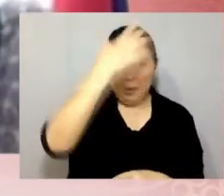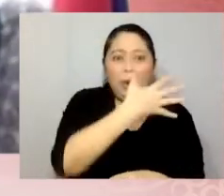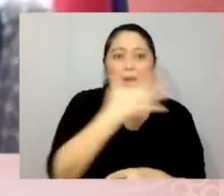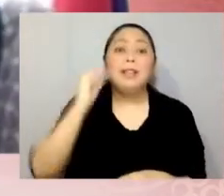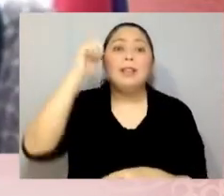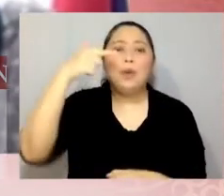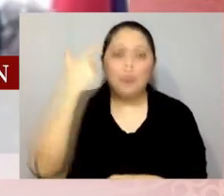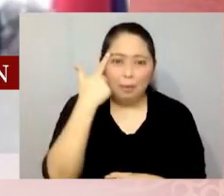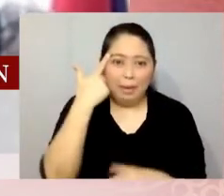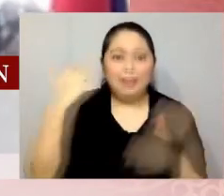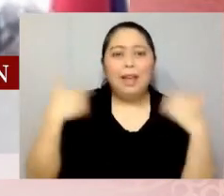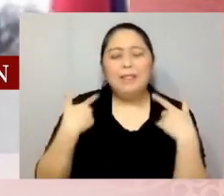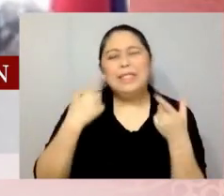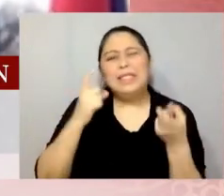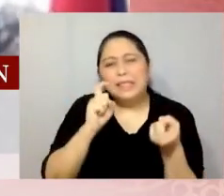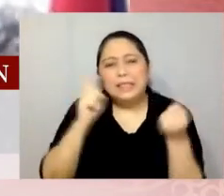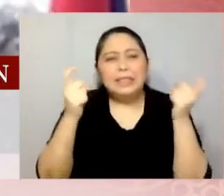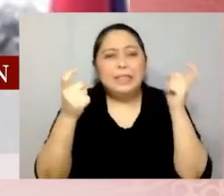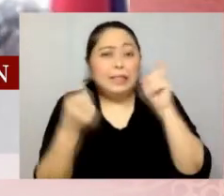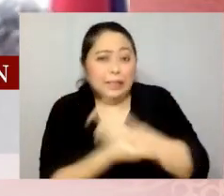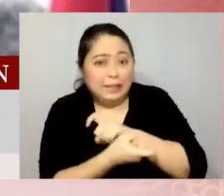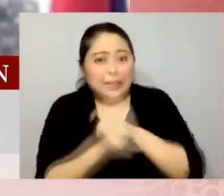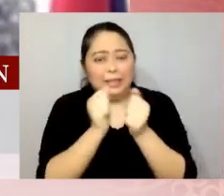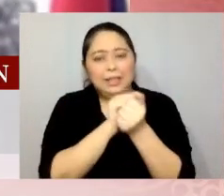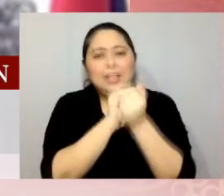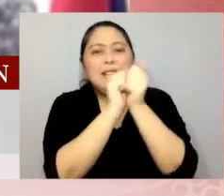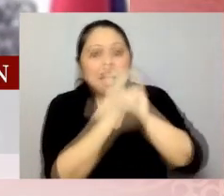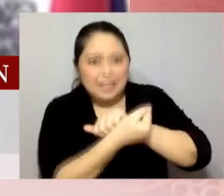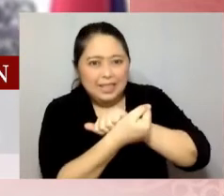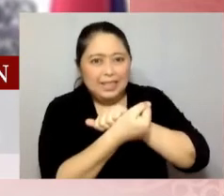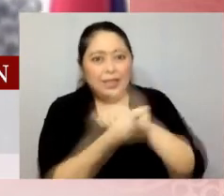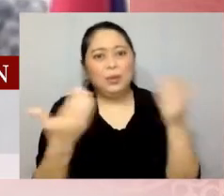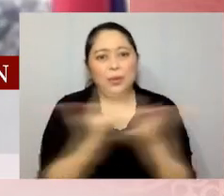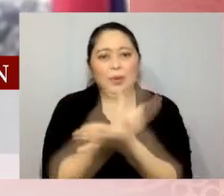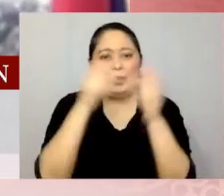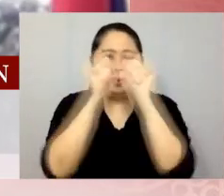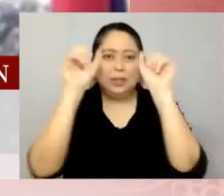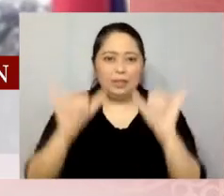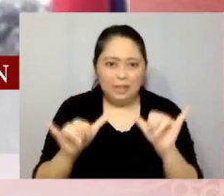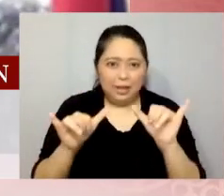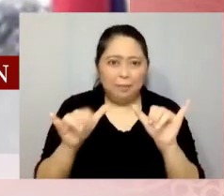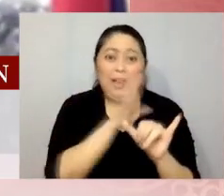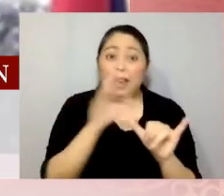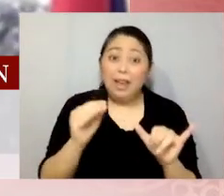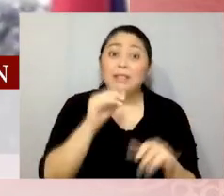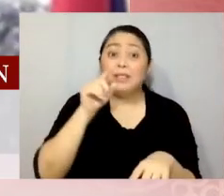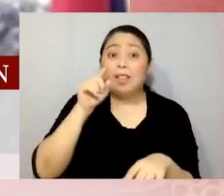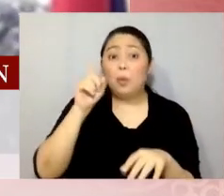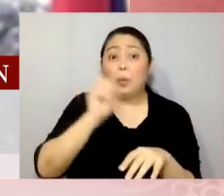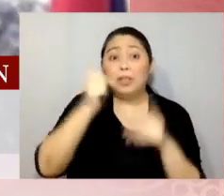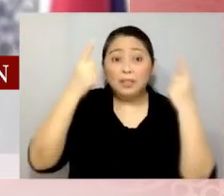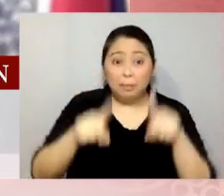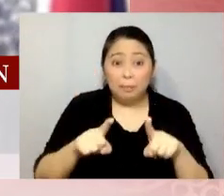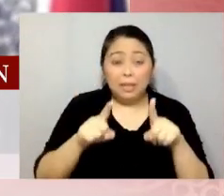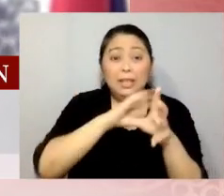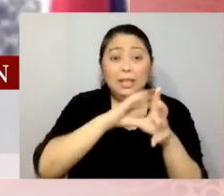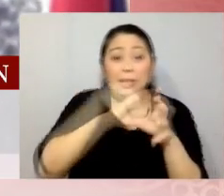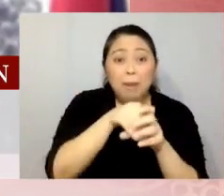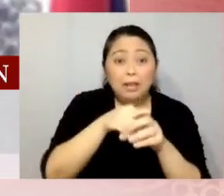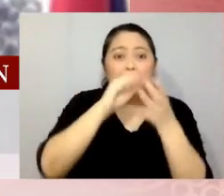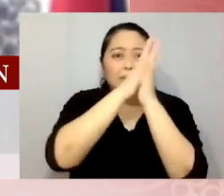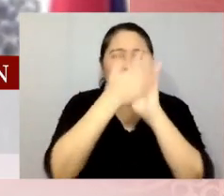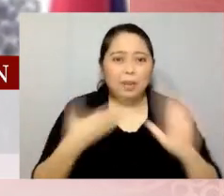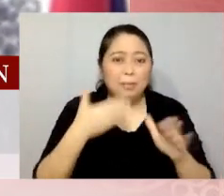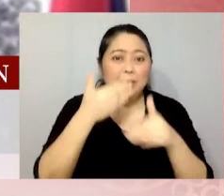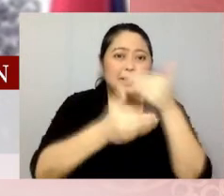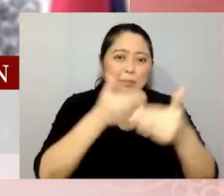this new system that we have now called the Bangsamoro. Second, we're a product of peace process, so we shouldn't look at this at a vacuum and